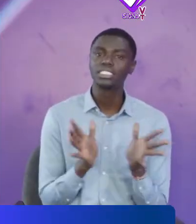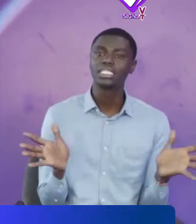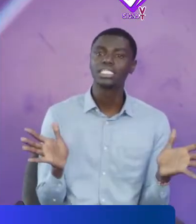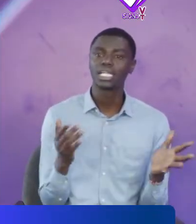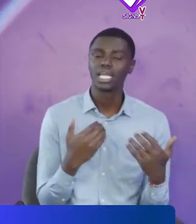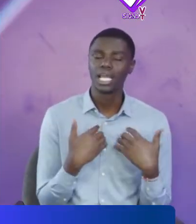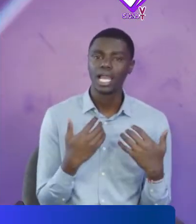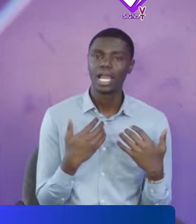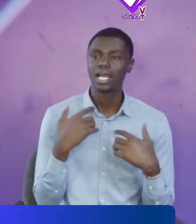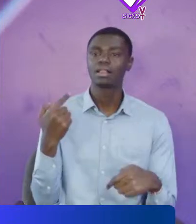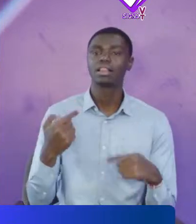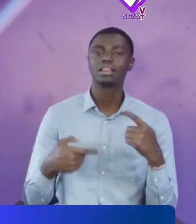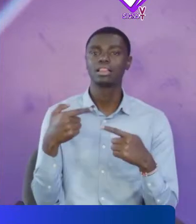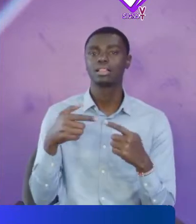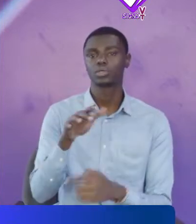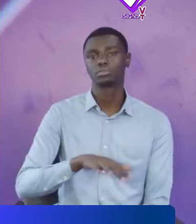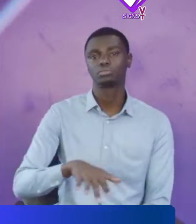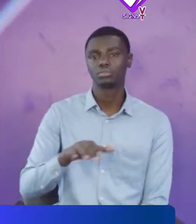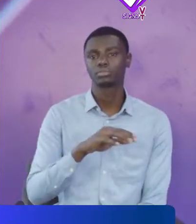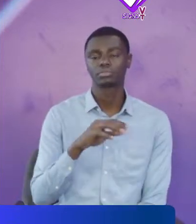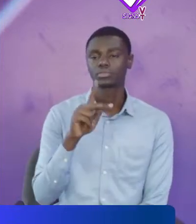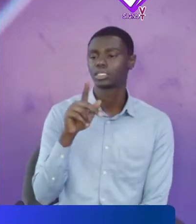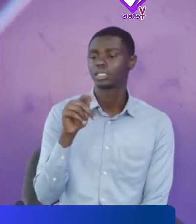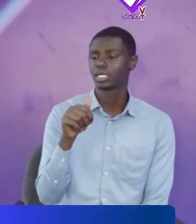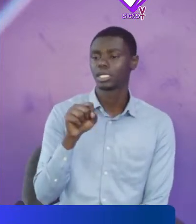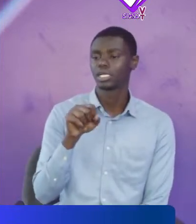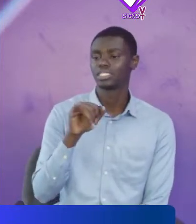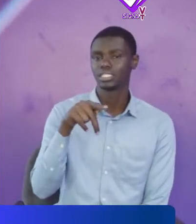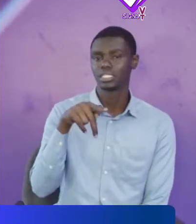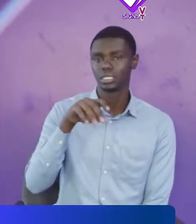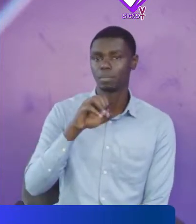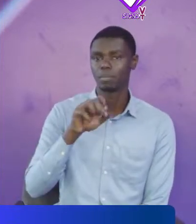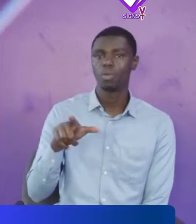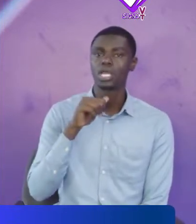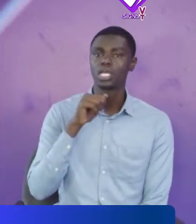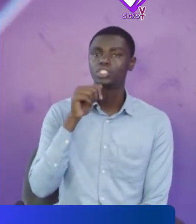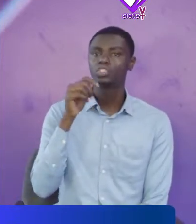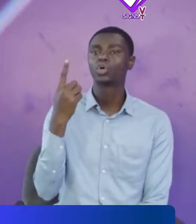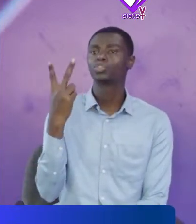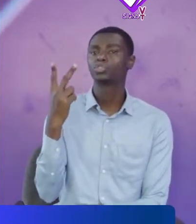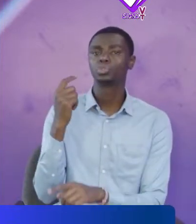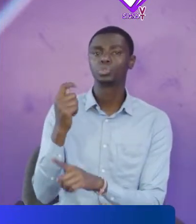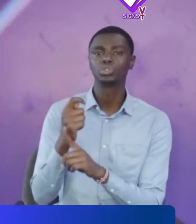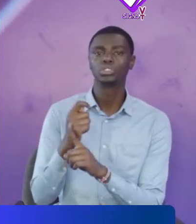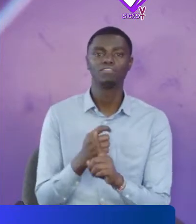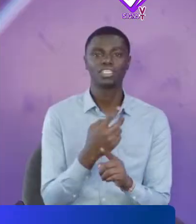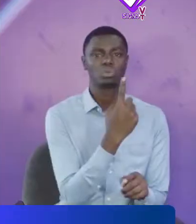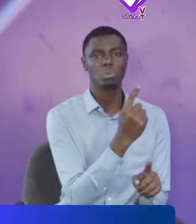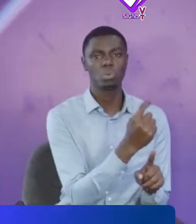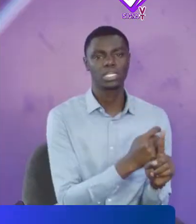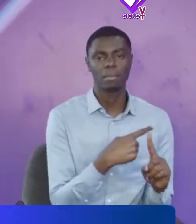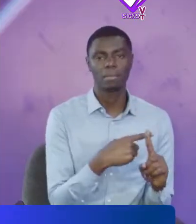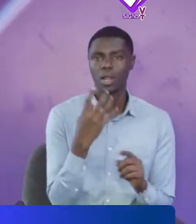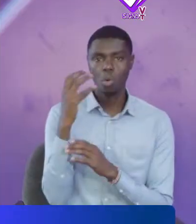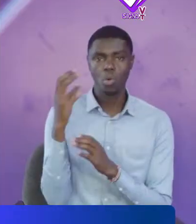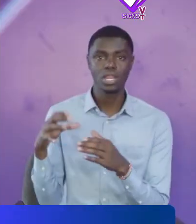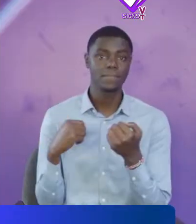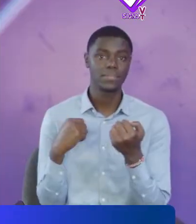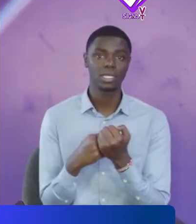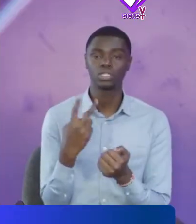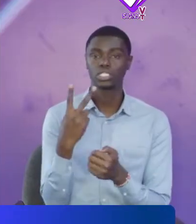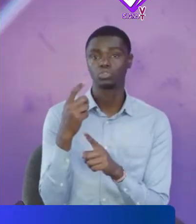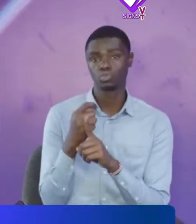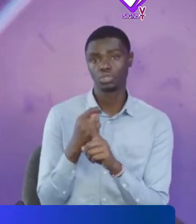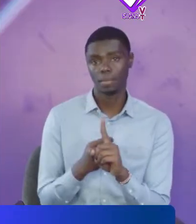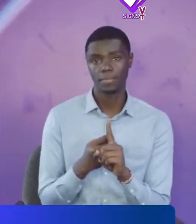of testing ground. So in Kasipul Kabondo, it's not 2-term versus 1-term, but ODM is supporting